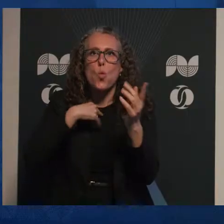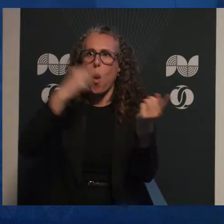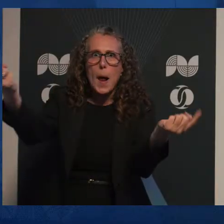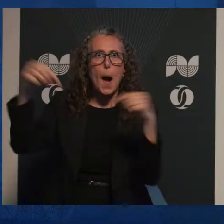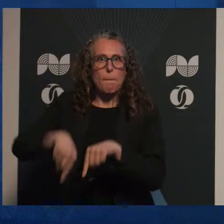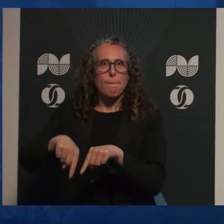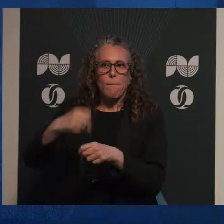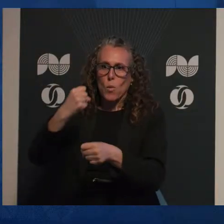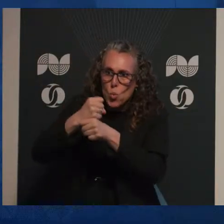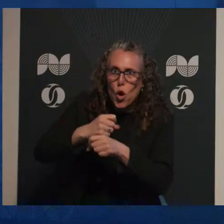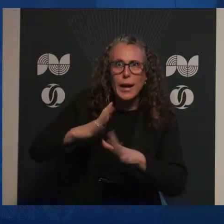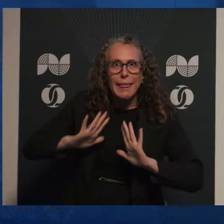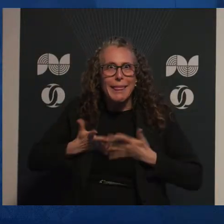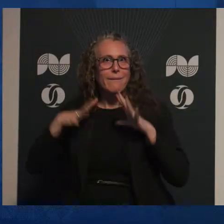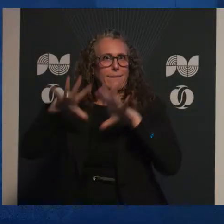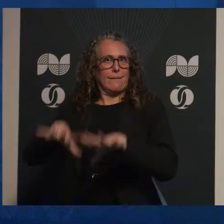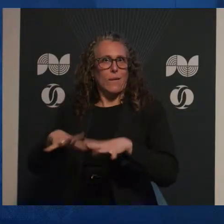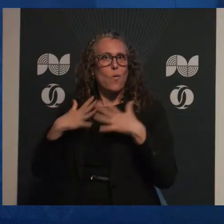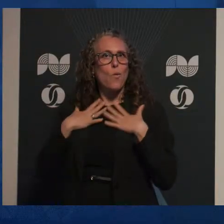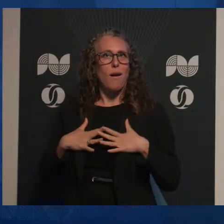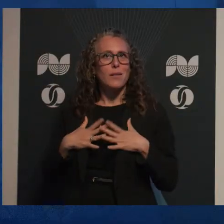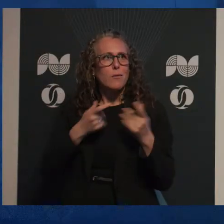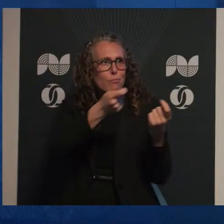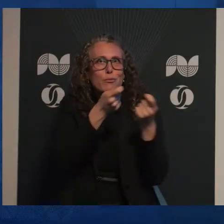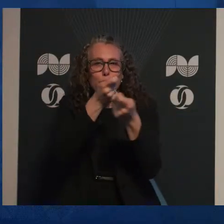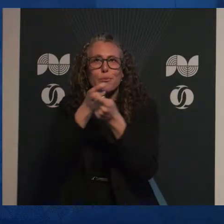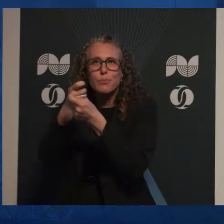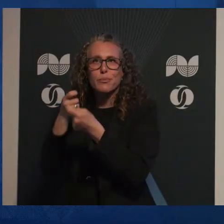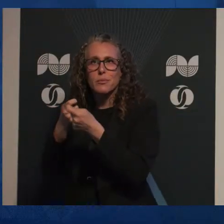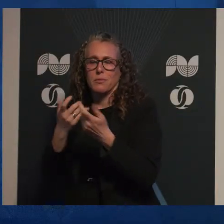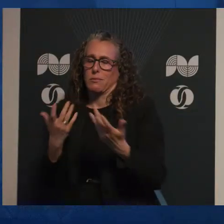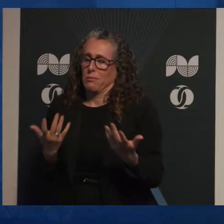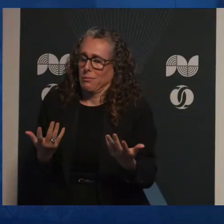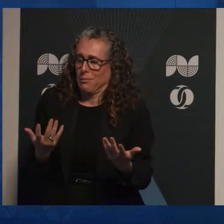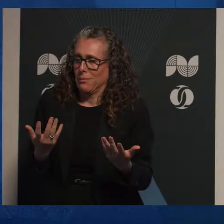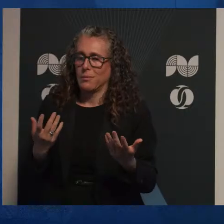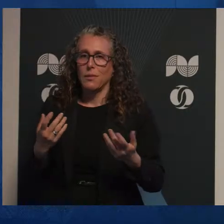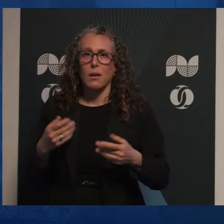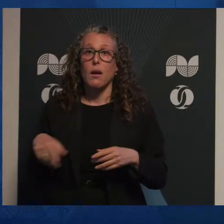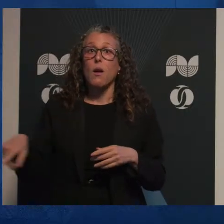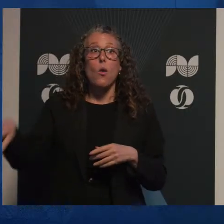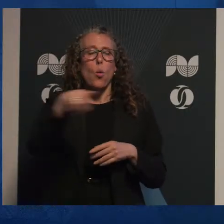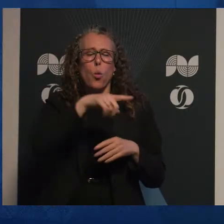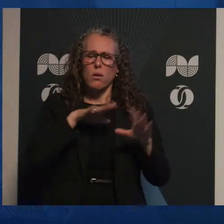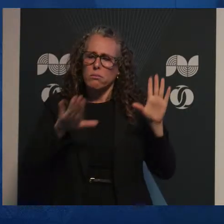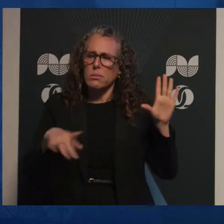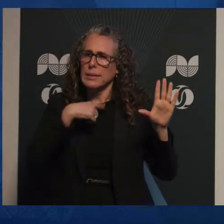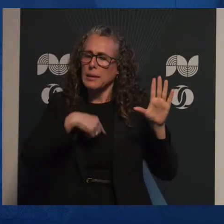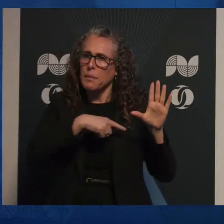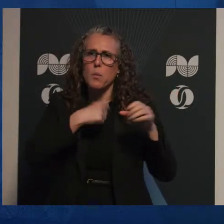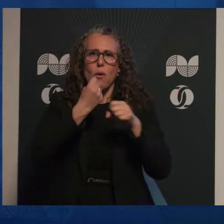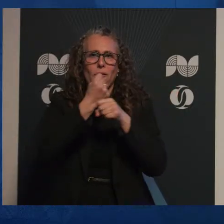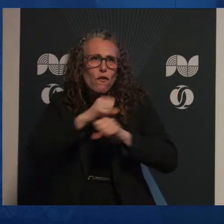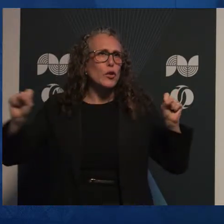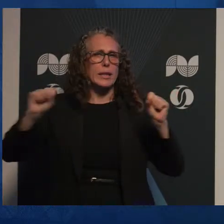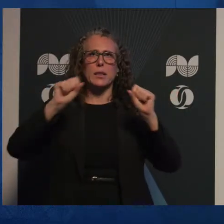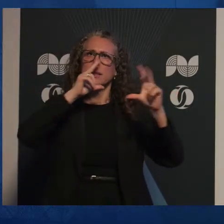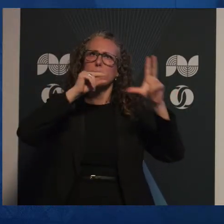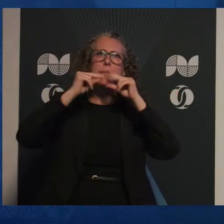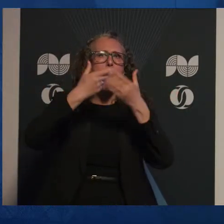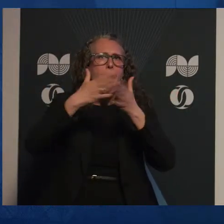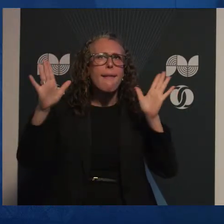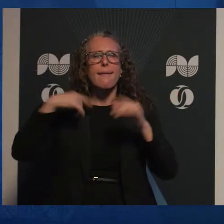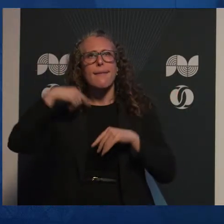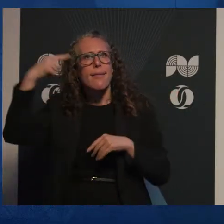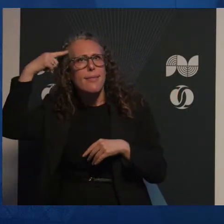society. And I think we shouldn't undermine in any shape our commitment to the freedom of expression, the defence